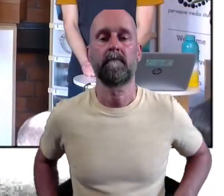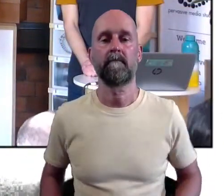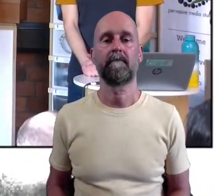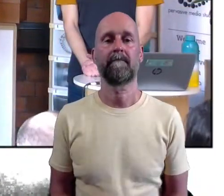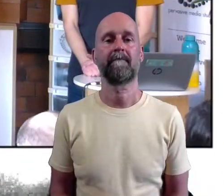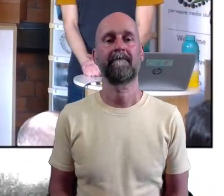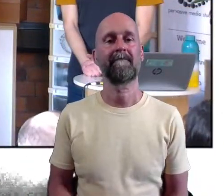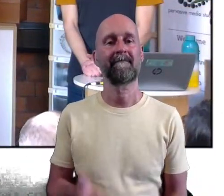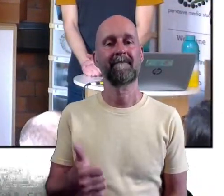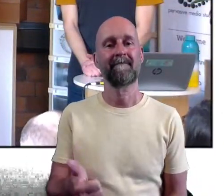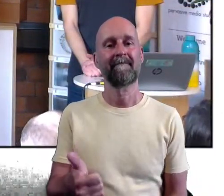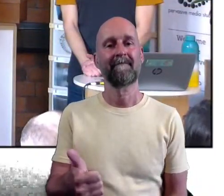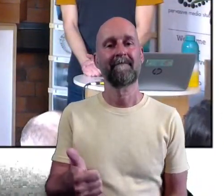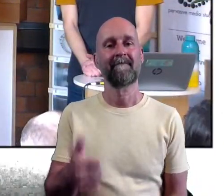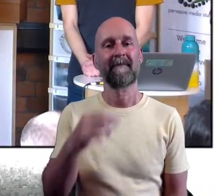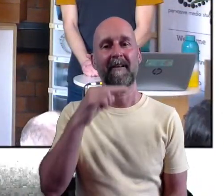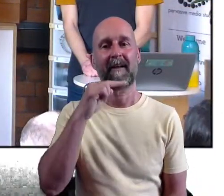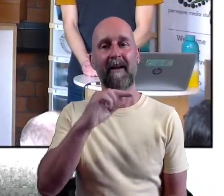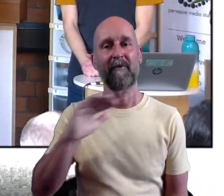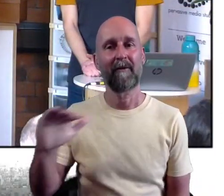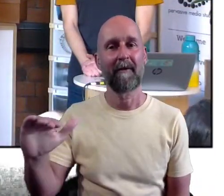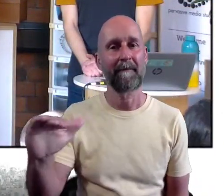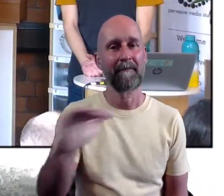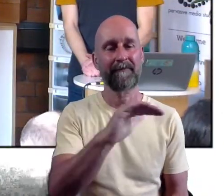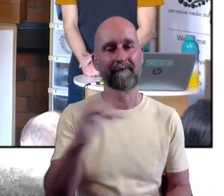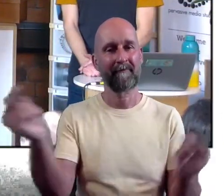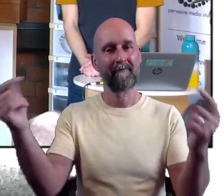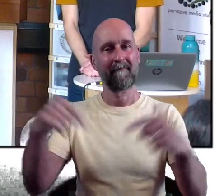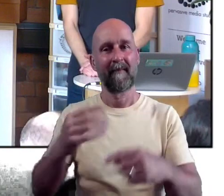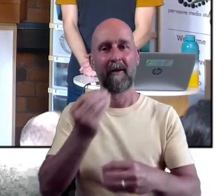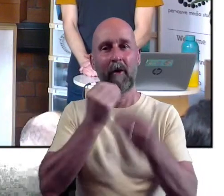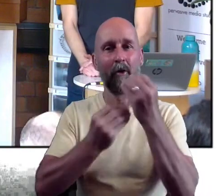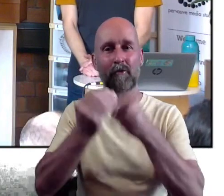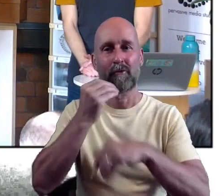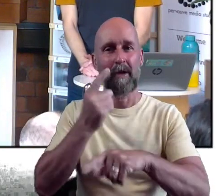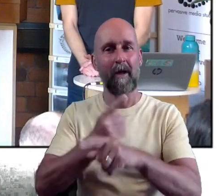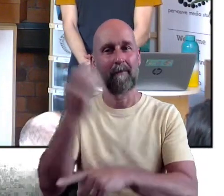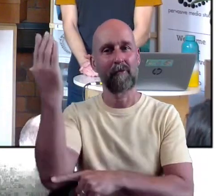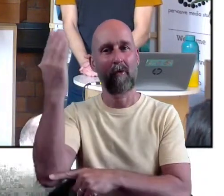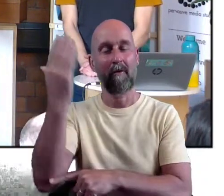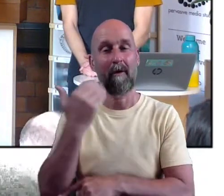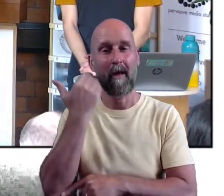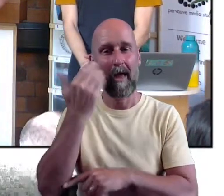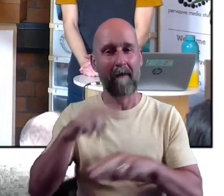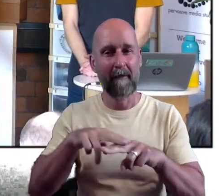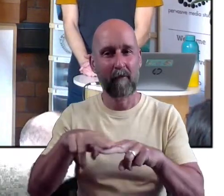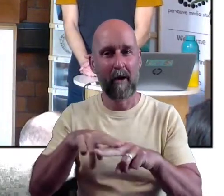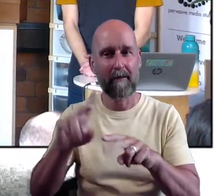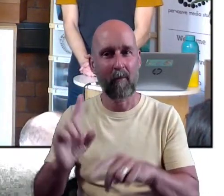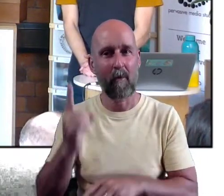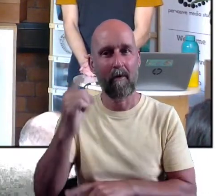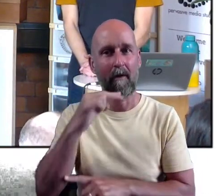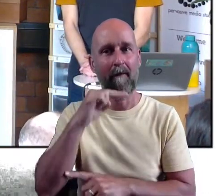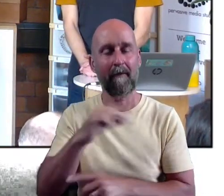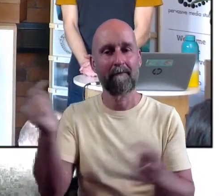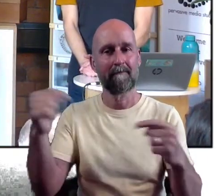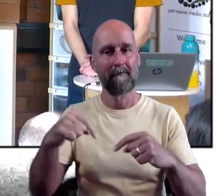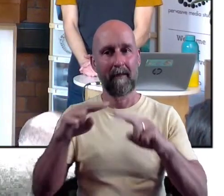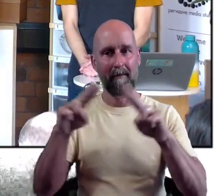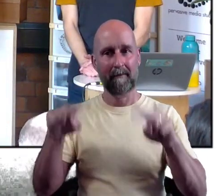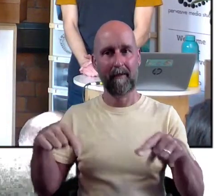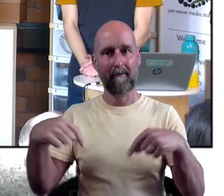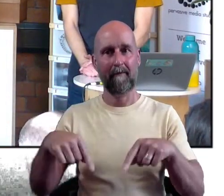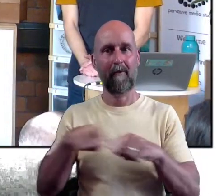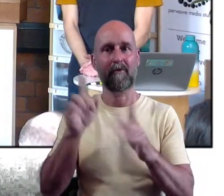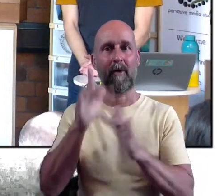Good afternoon, folks, and welcome to the Pervasive Media Studio Lunchtime Talk. These talks are live every Friday at 1 p.m, both here in the building and live online. Hi, online